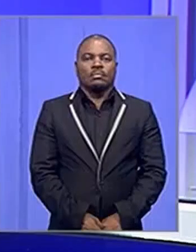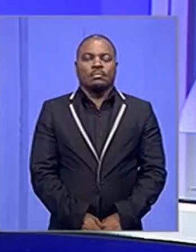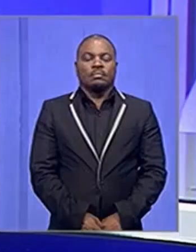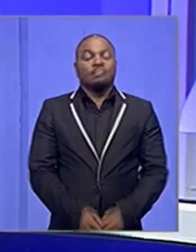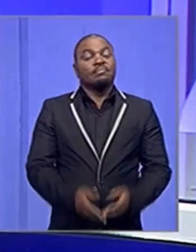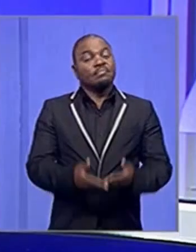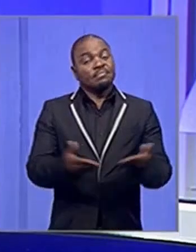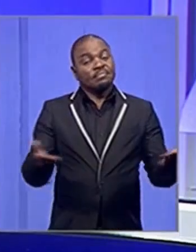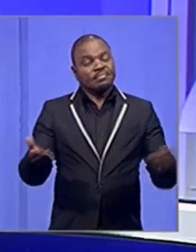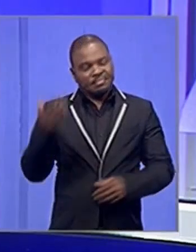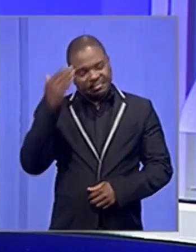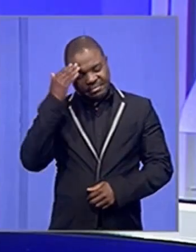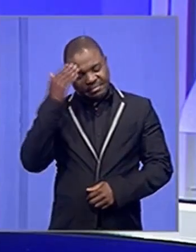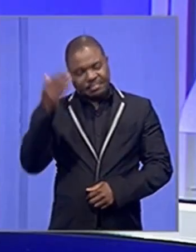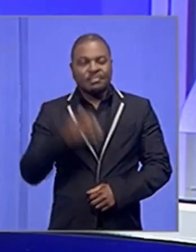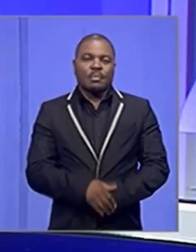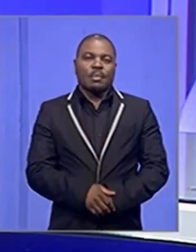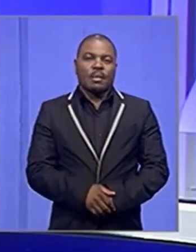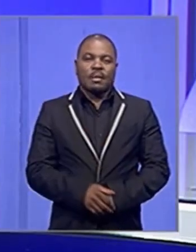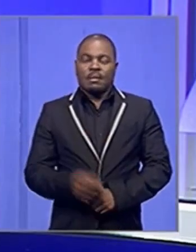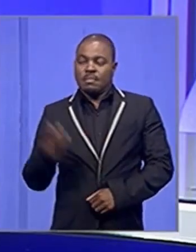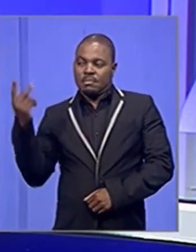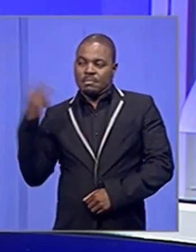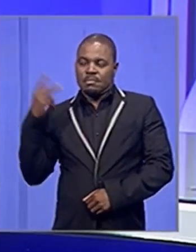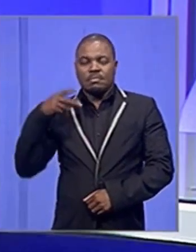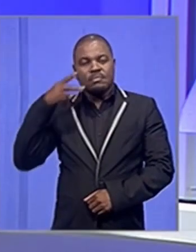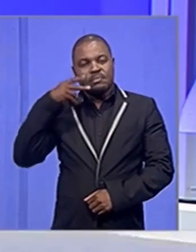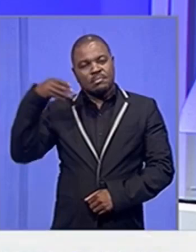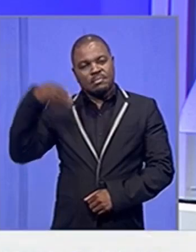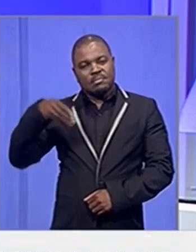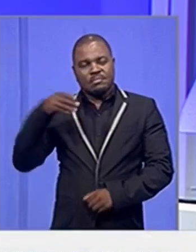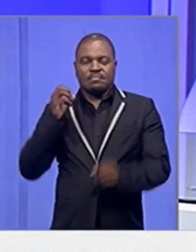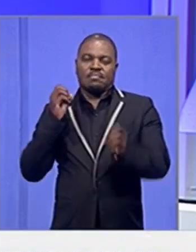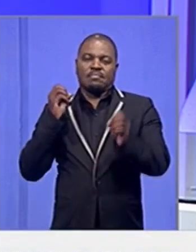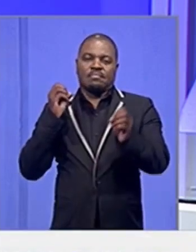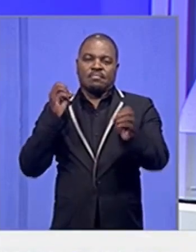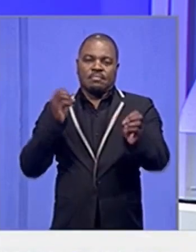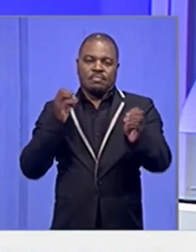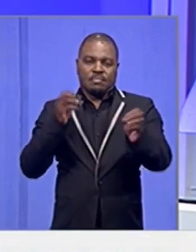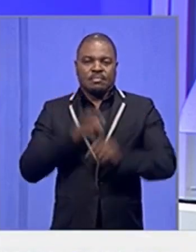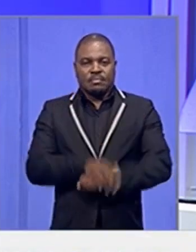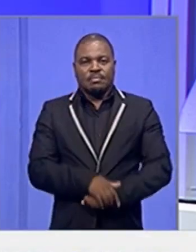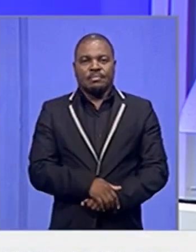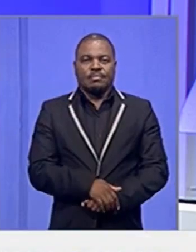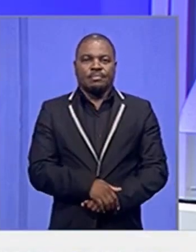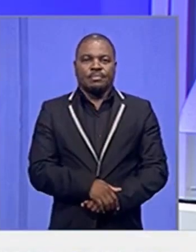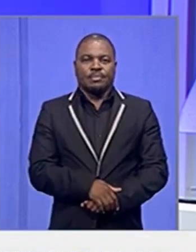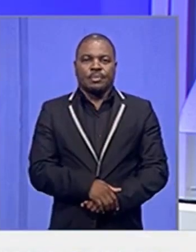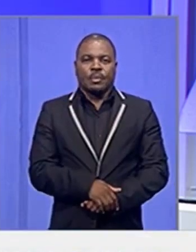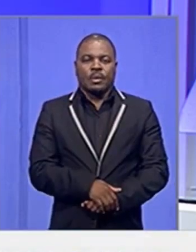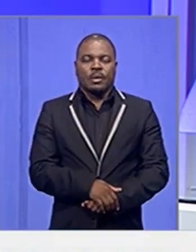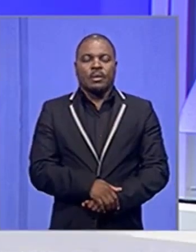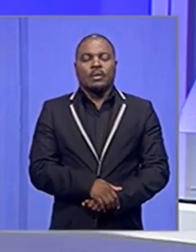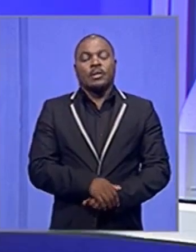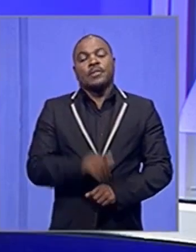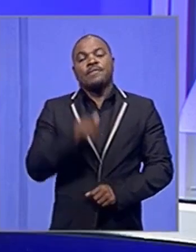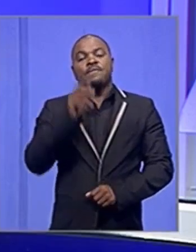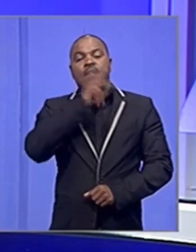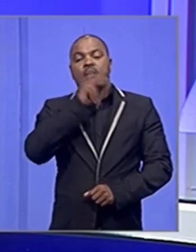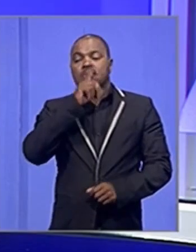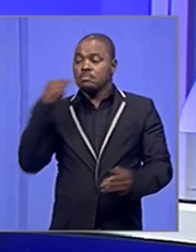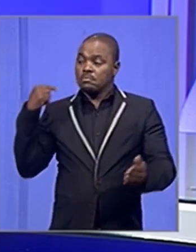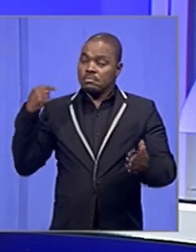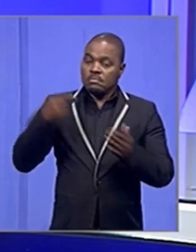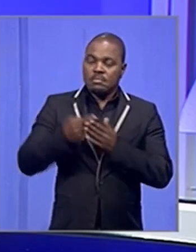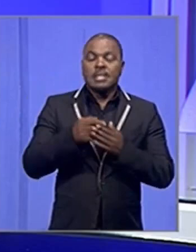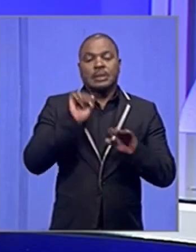Ba re sho thobela ke le solela tsona le moshumi mmogo Augustine Letlalo. Go tiisetswa gore batho ba